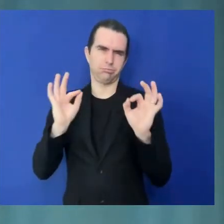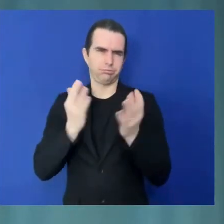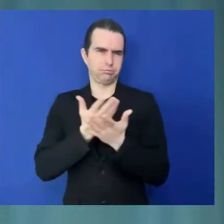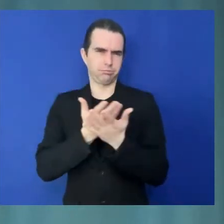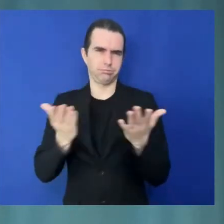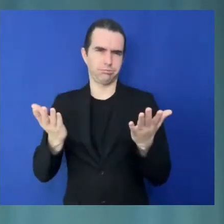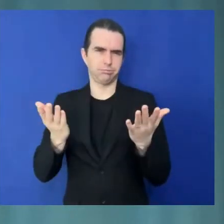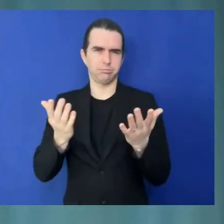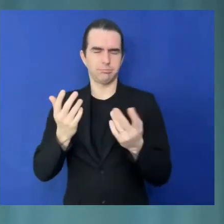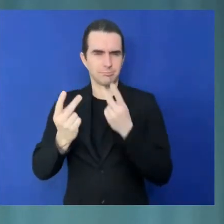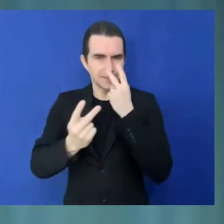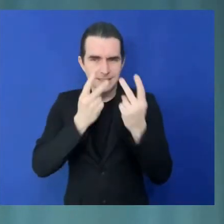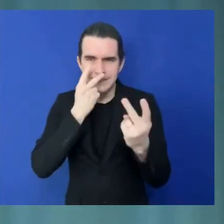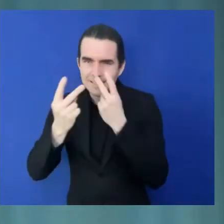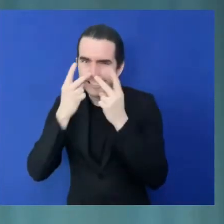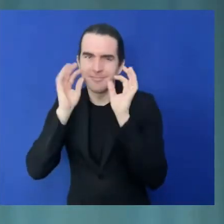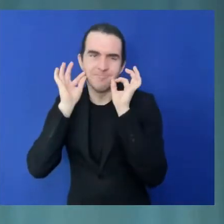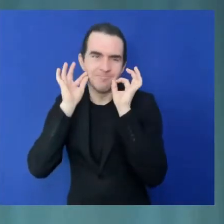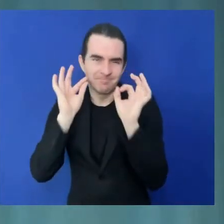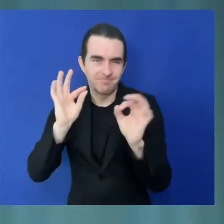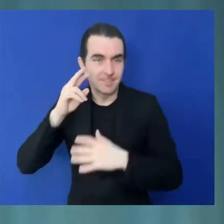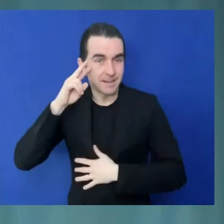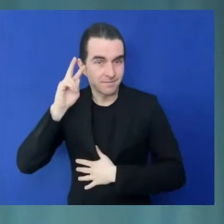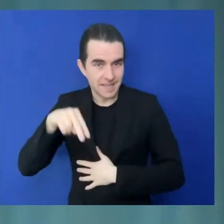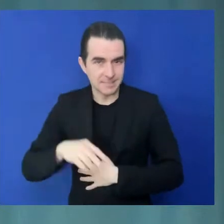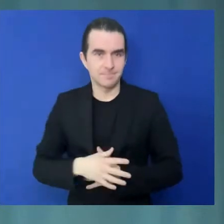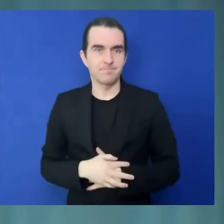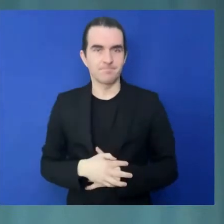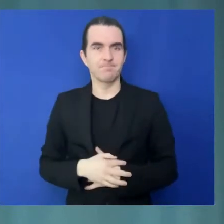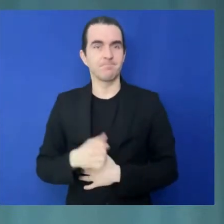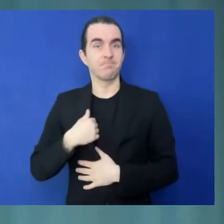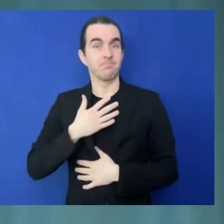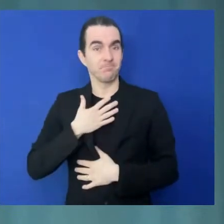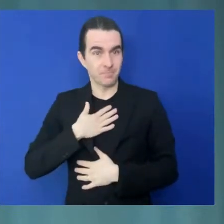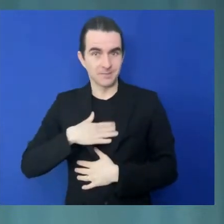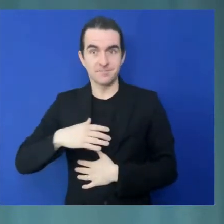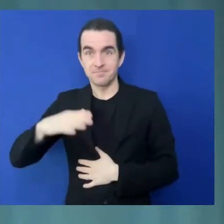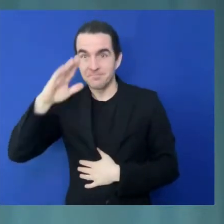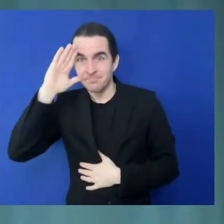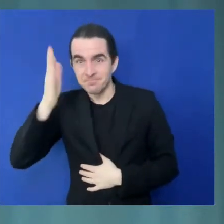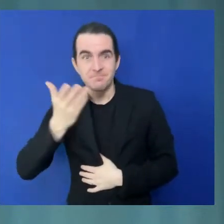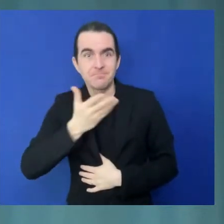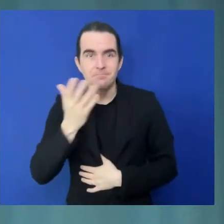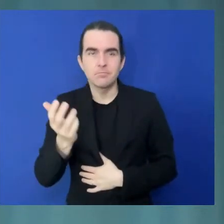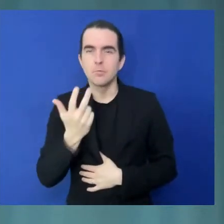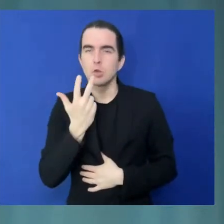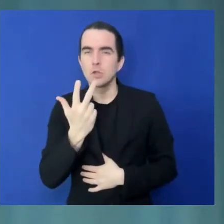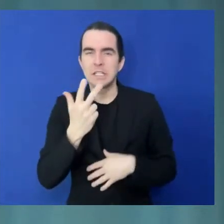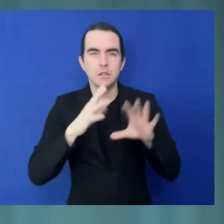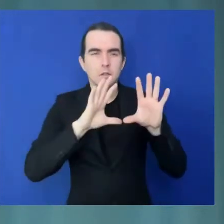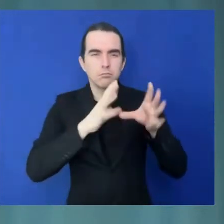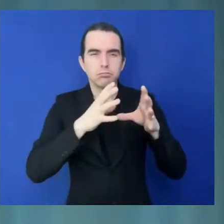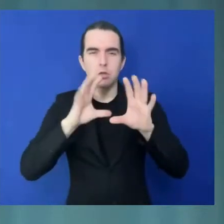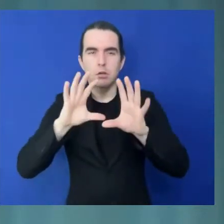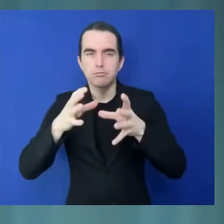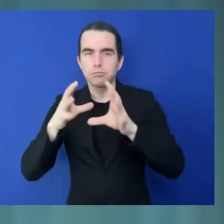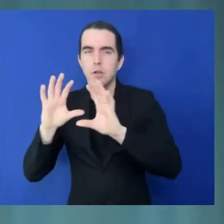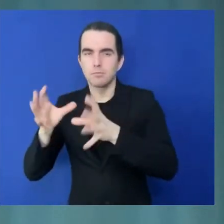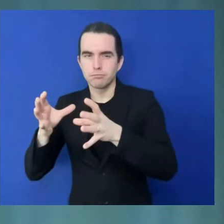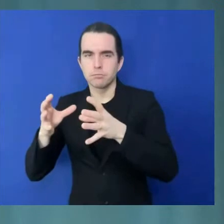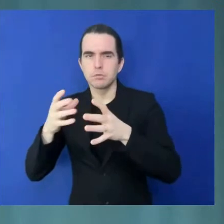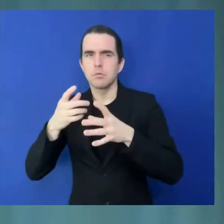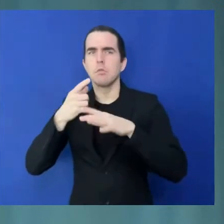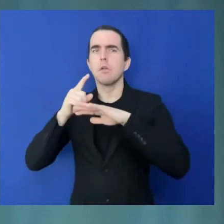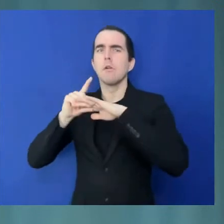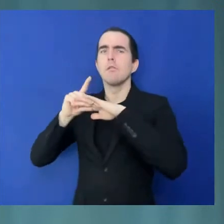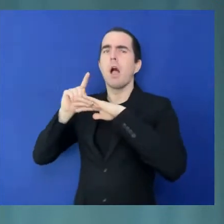time, I believe, our friends from the Okoyama Broadcasting Corporation in Japan and their